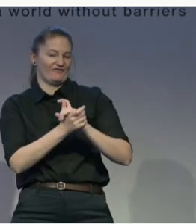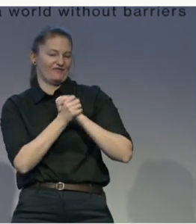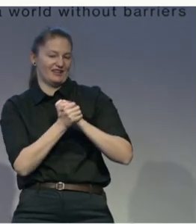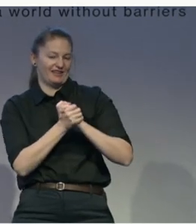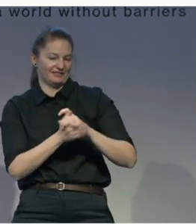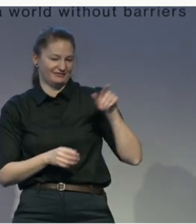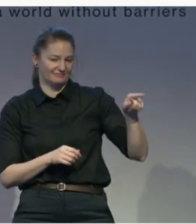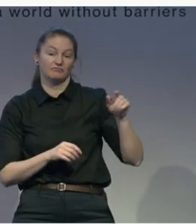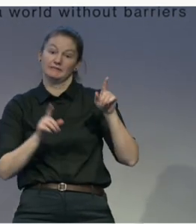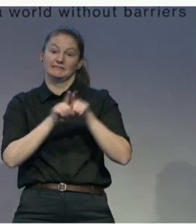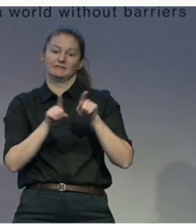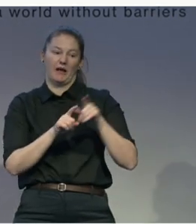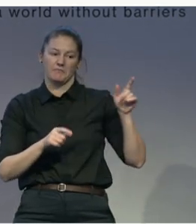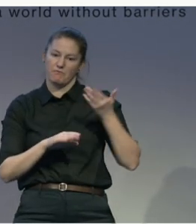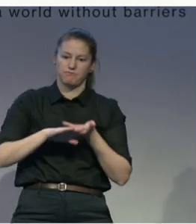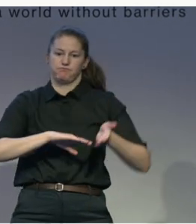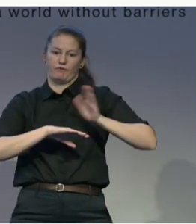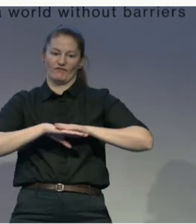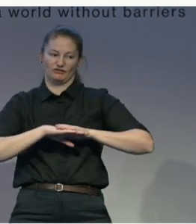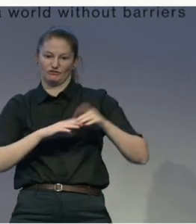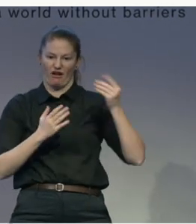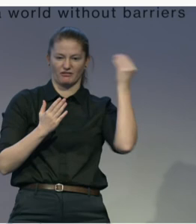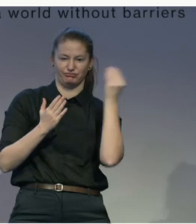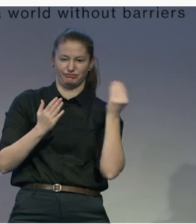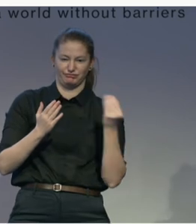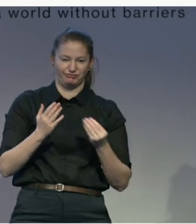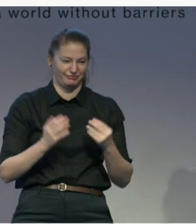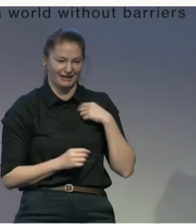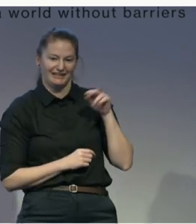this for a living, and this was really impressive.